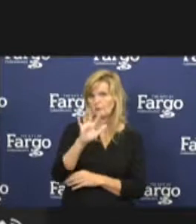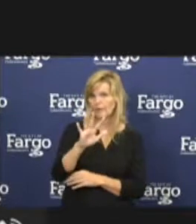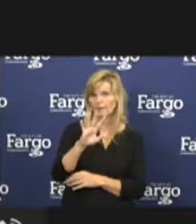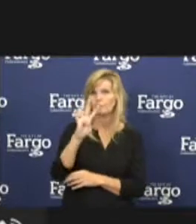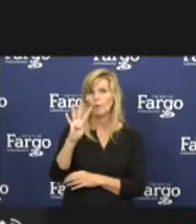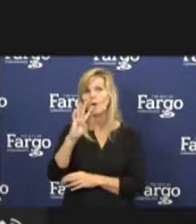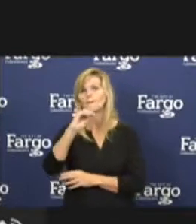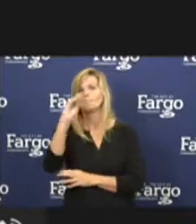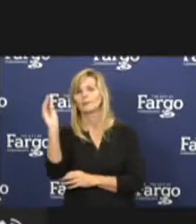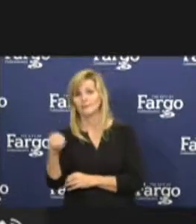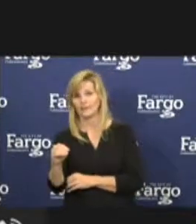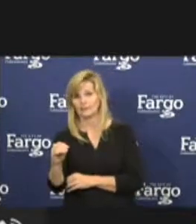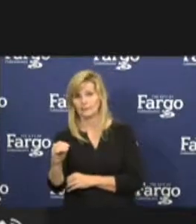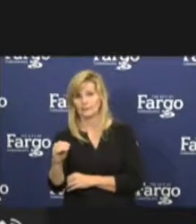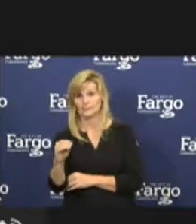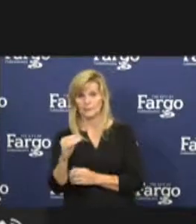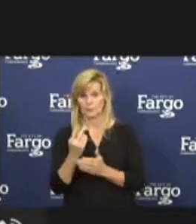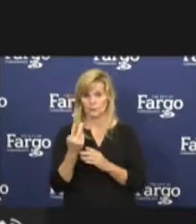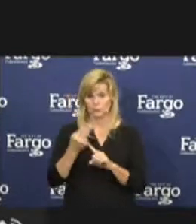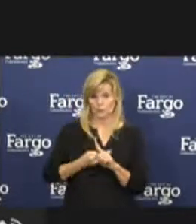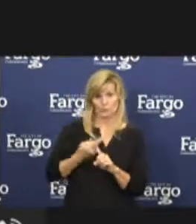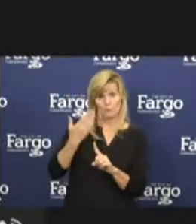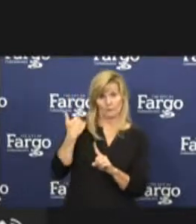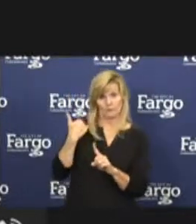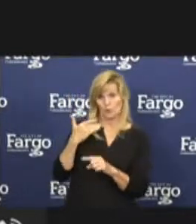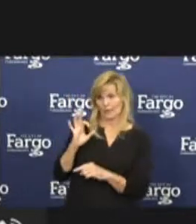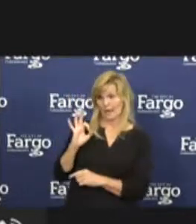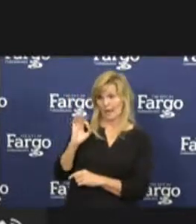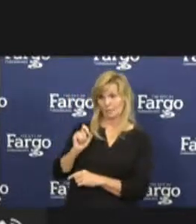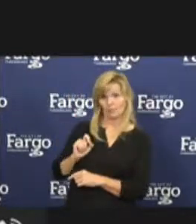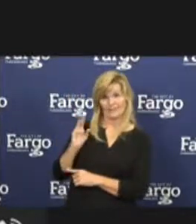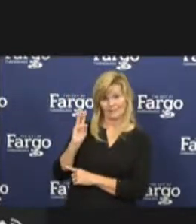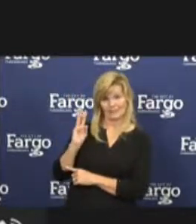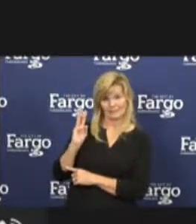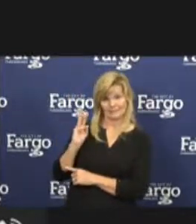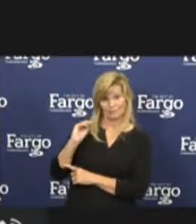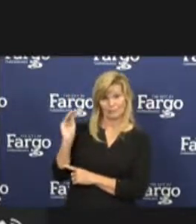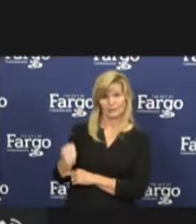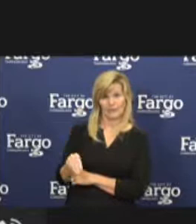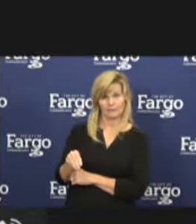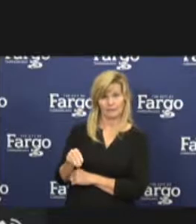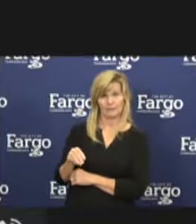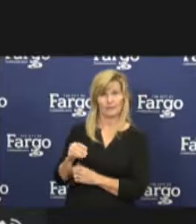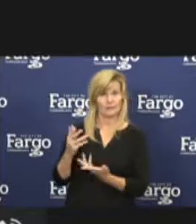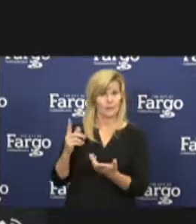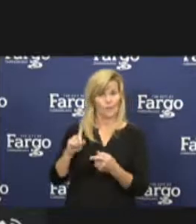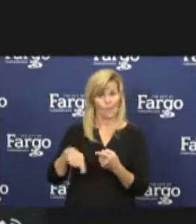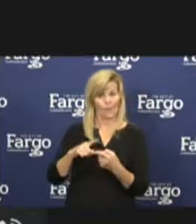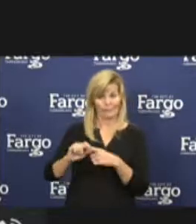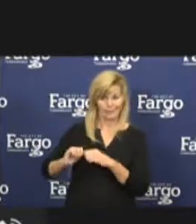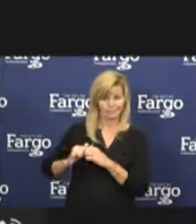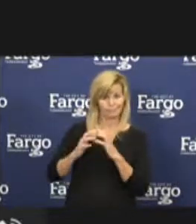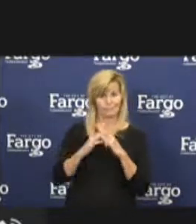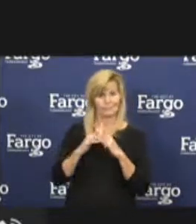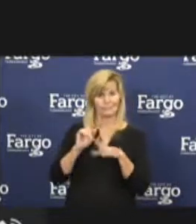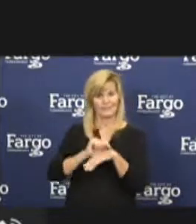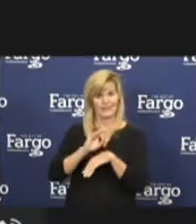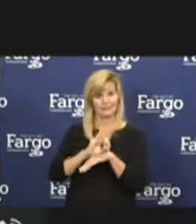2.54%. Compare that to just 2 months ago at 9.6% when this task force was